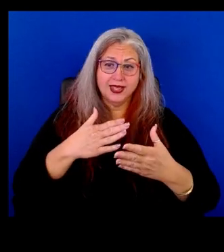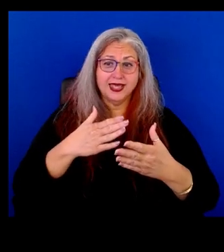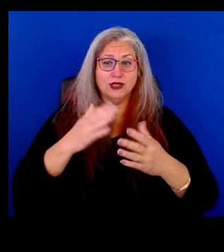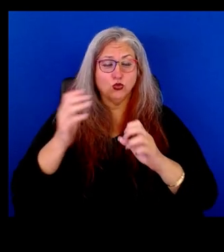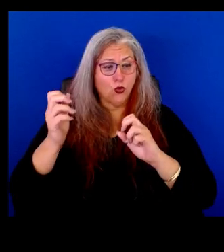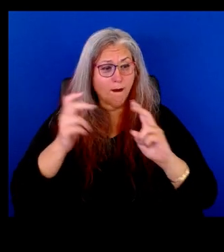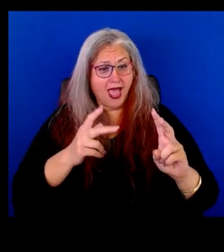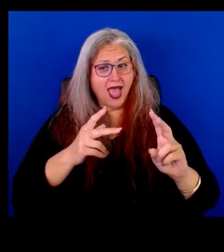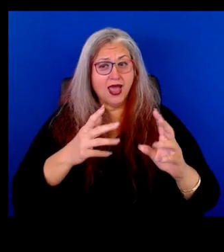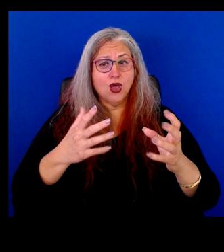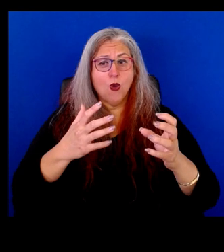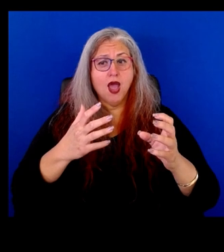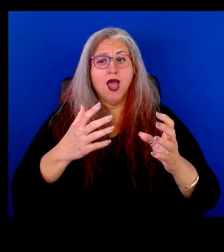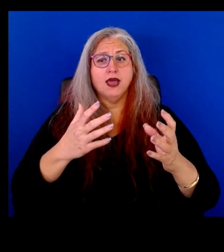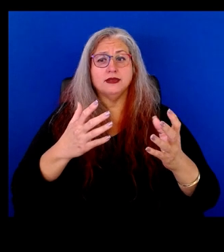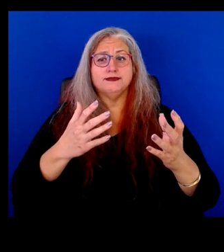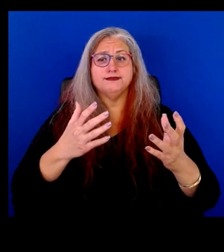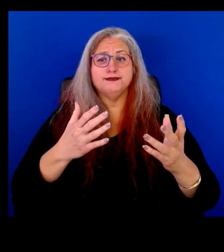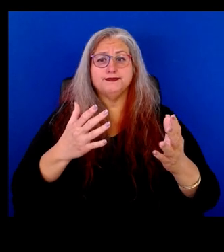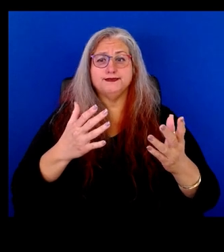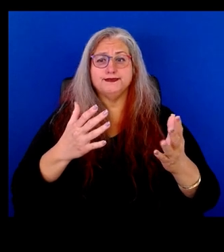go back to their